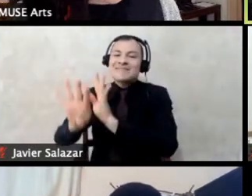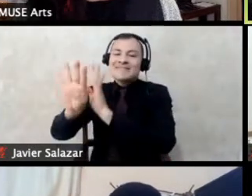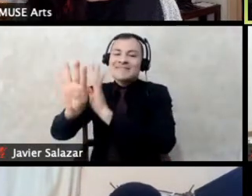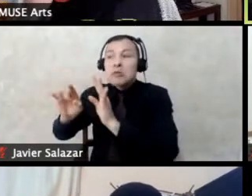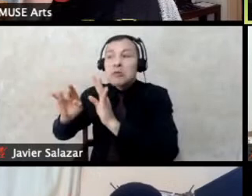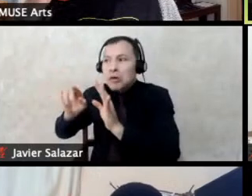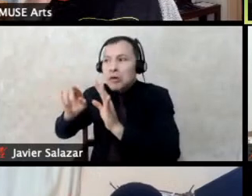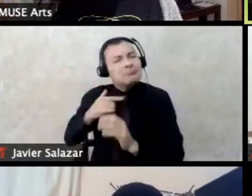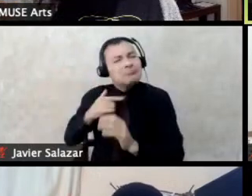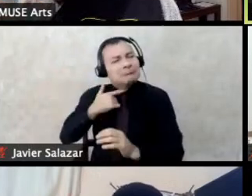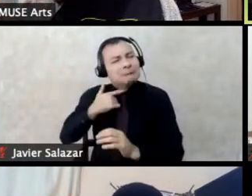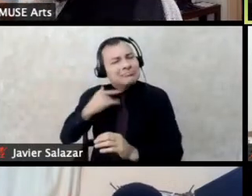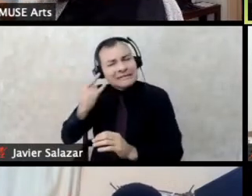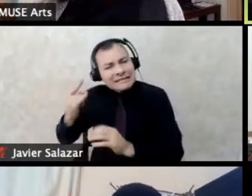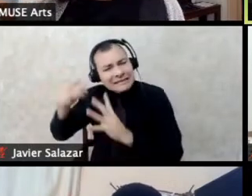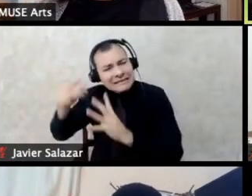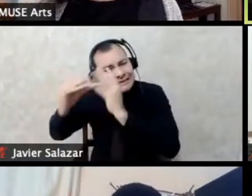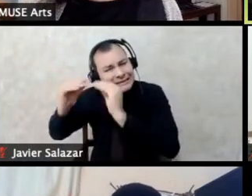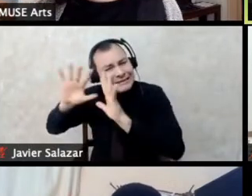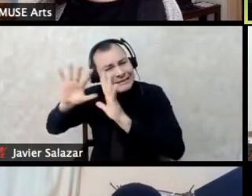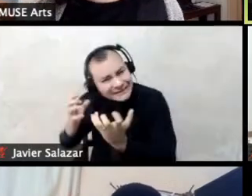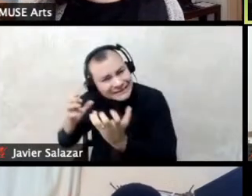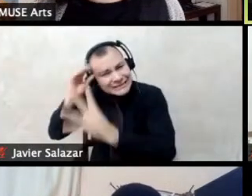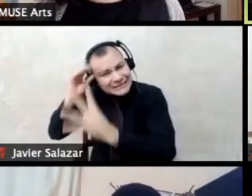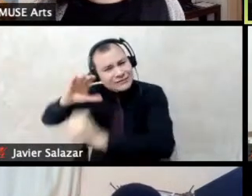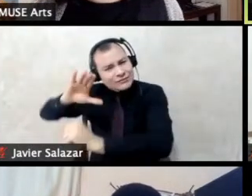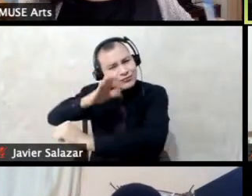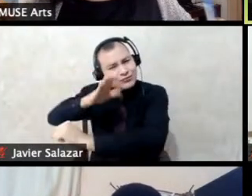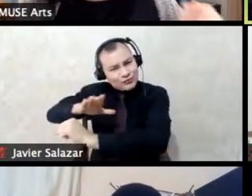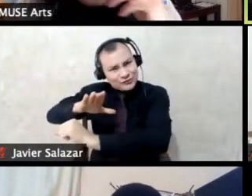uno está tocando un instrumento, interpretando un instrumento,